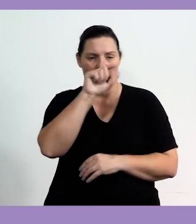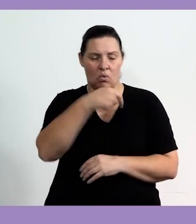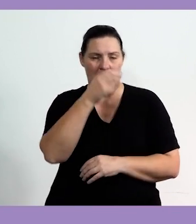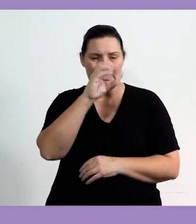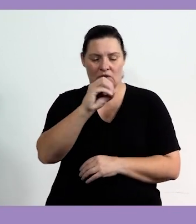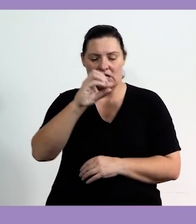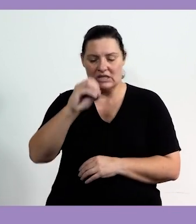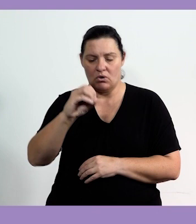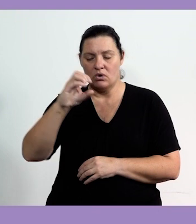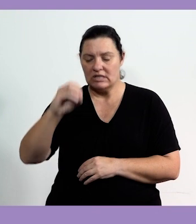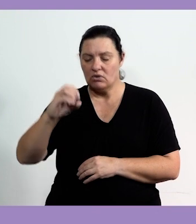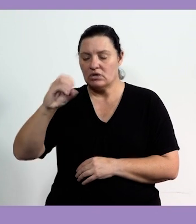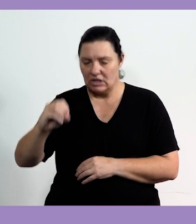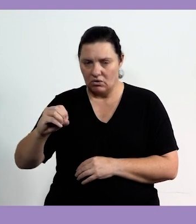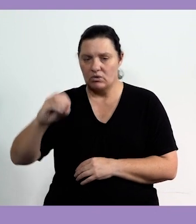approximately